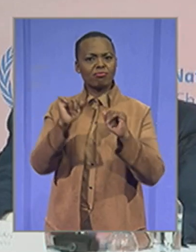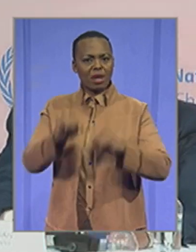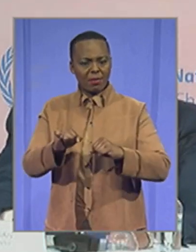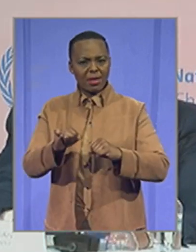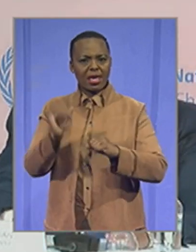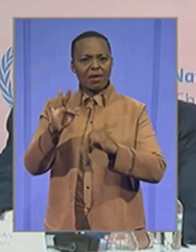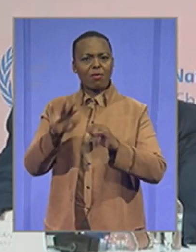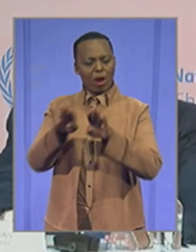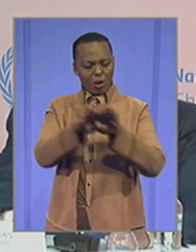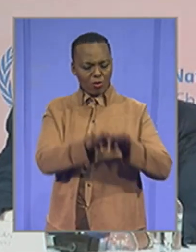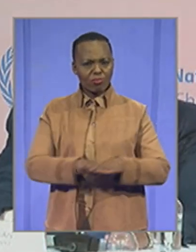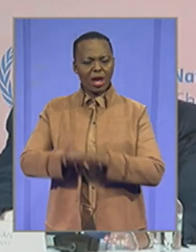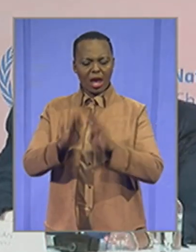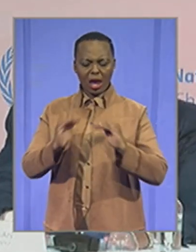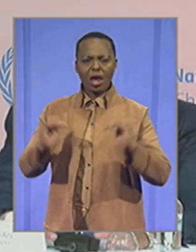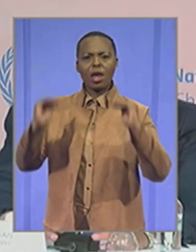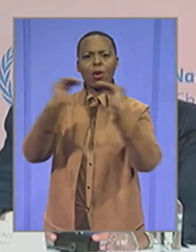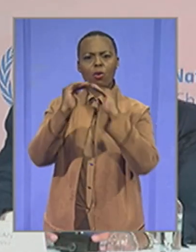of equity and